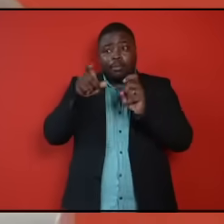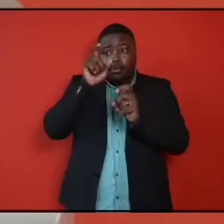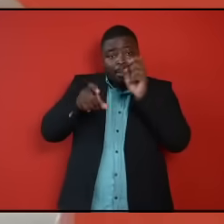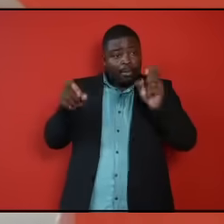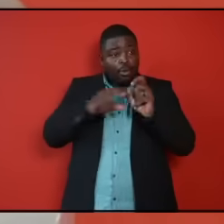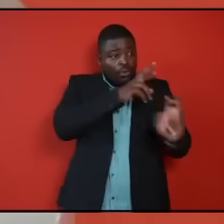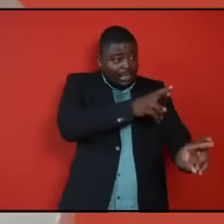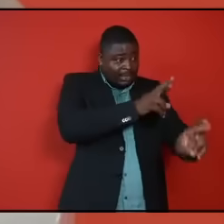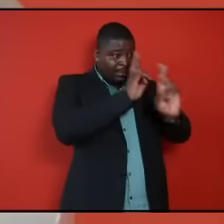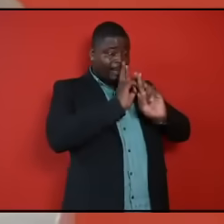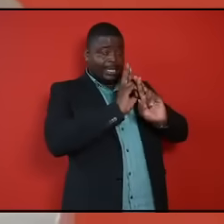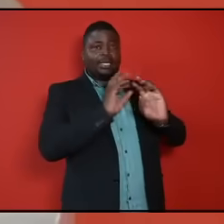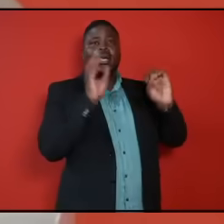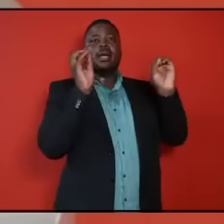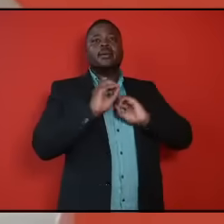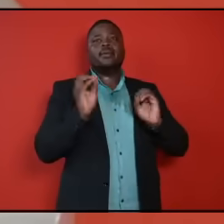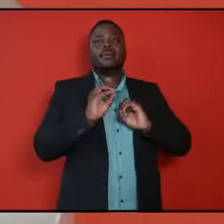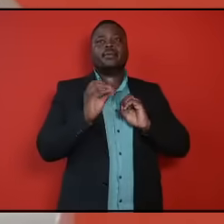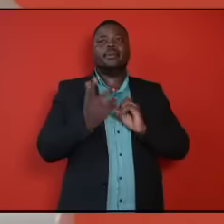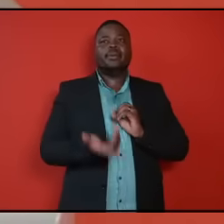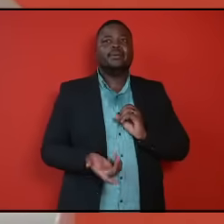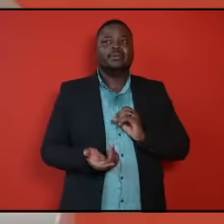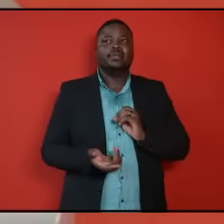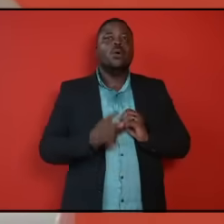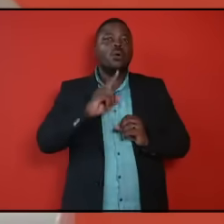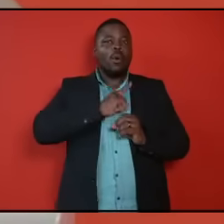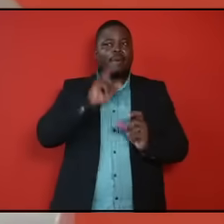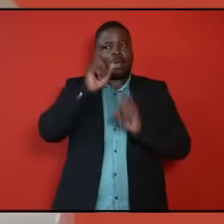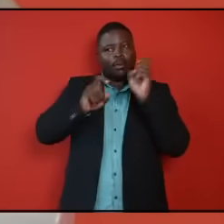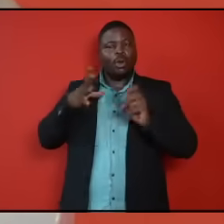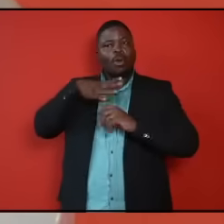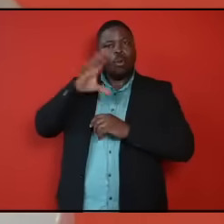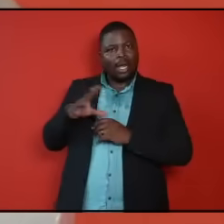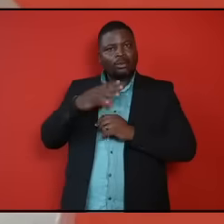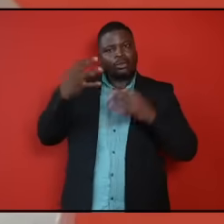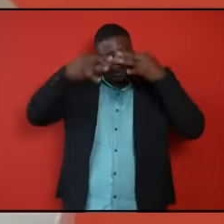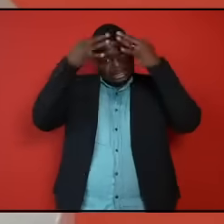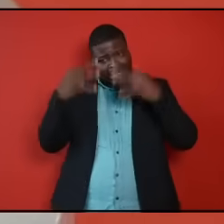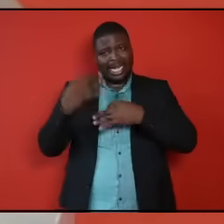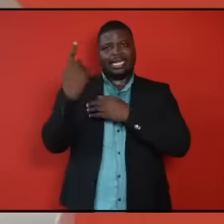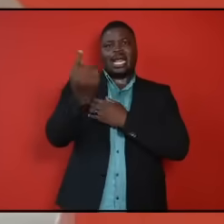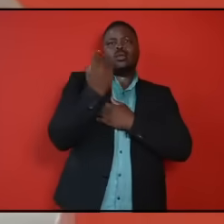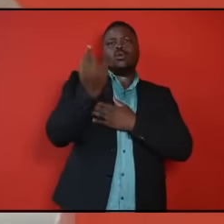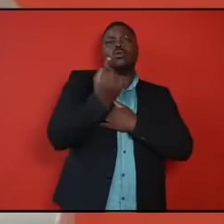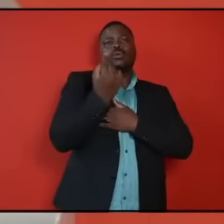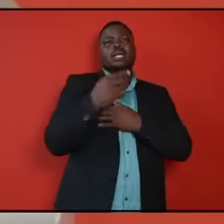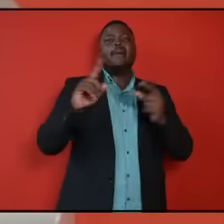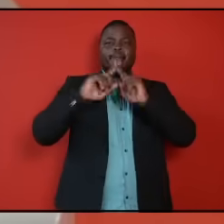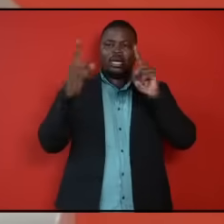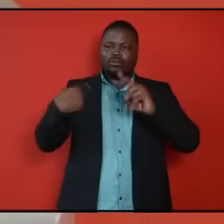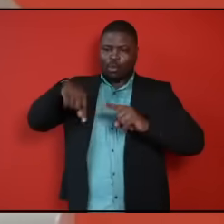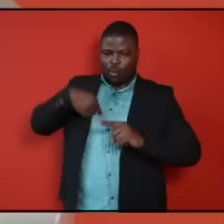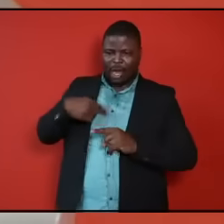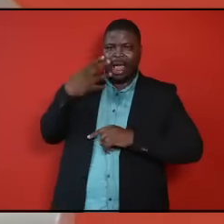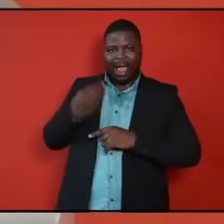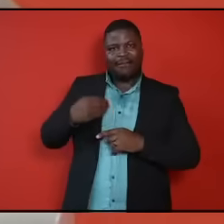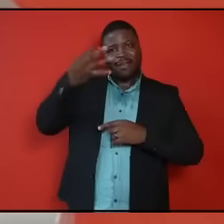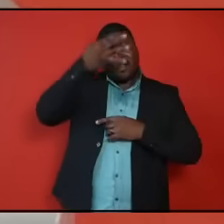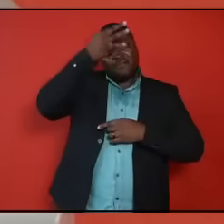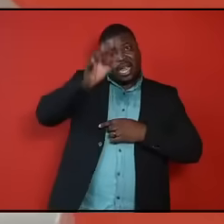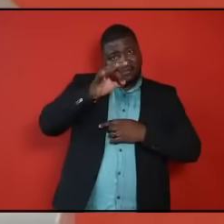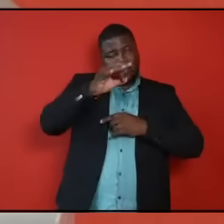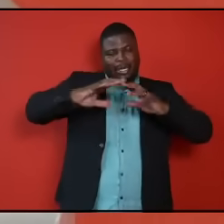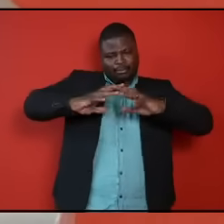us and want to take unilateral decisions, it means this is not in the best interest of our people to